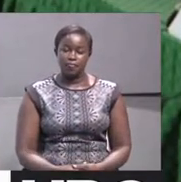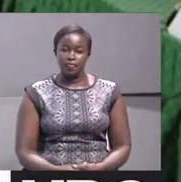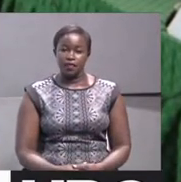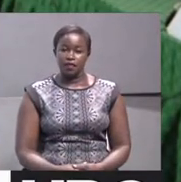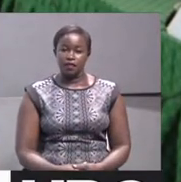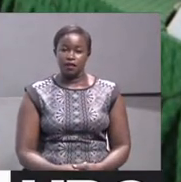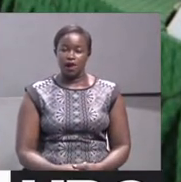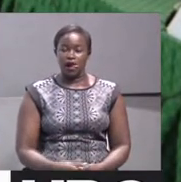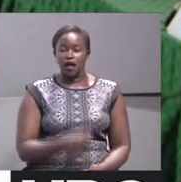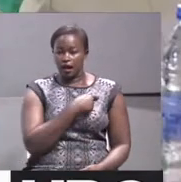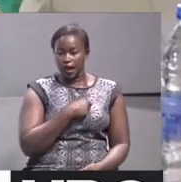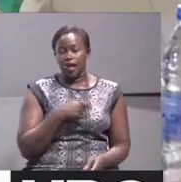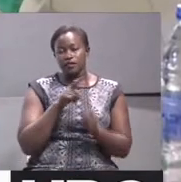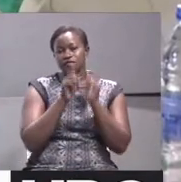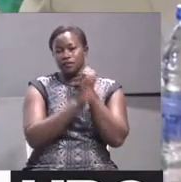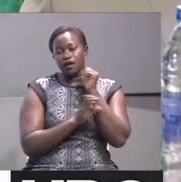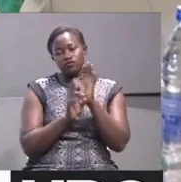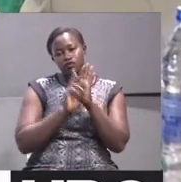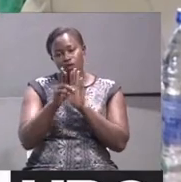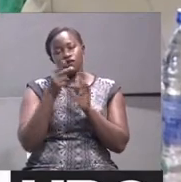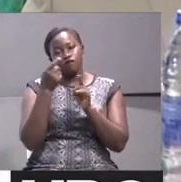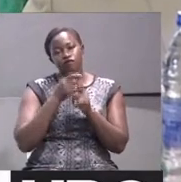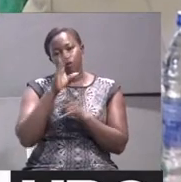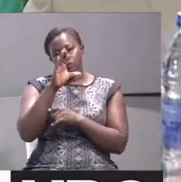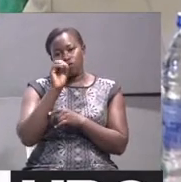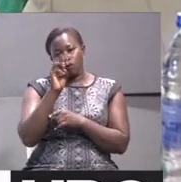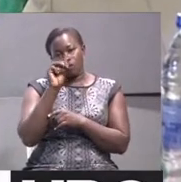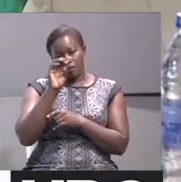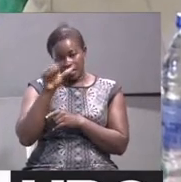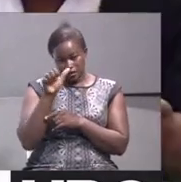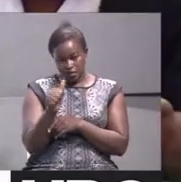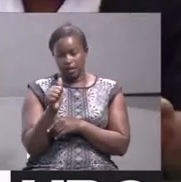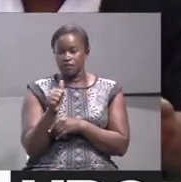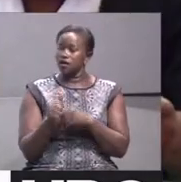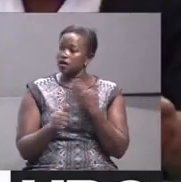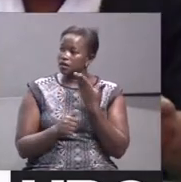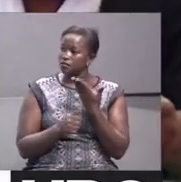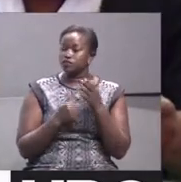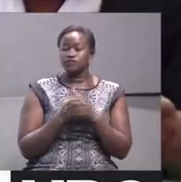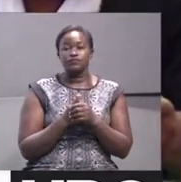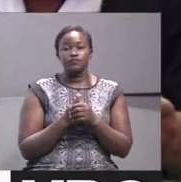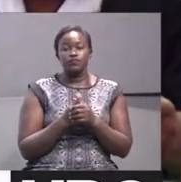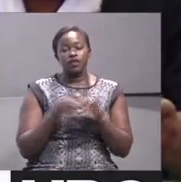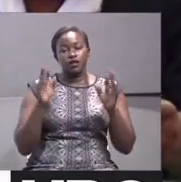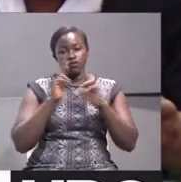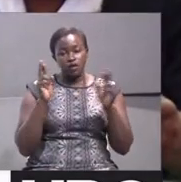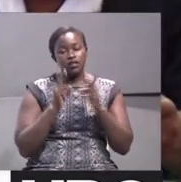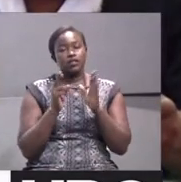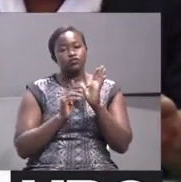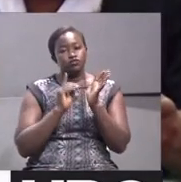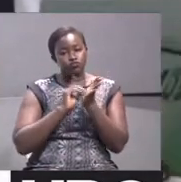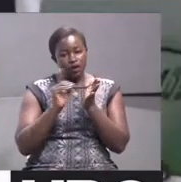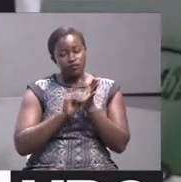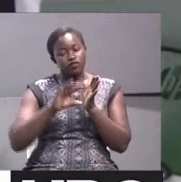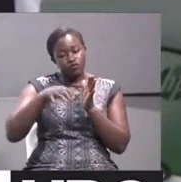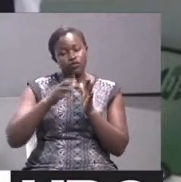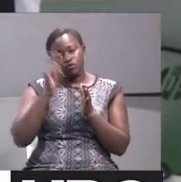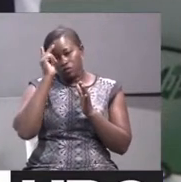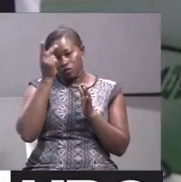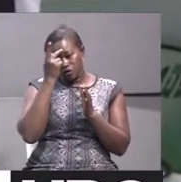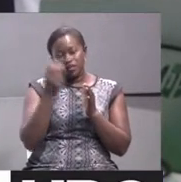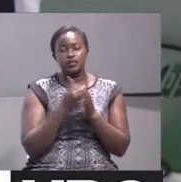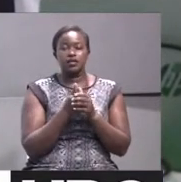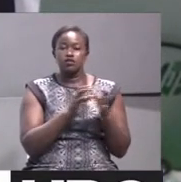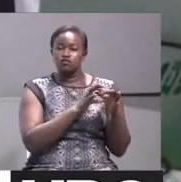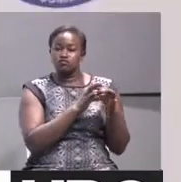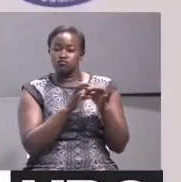Delegates and country representatives from the common market from the Eastern and Southern Africa are set to draft a regional policy on harmonization